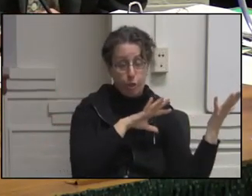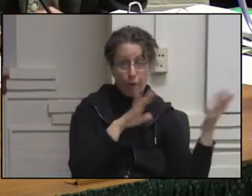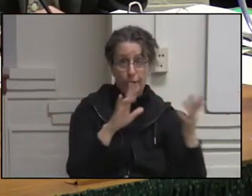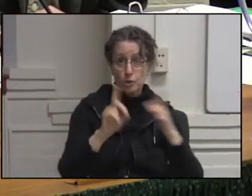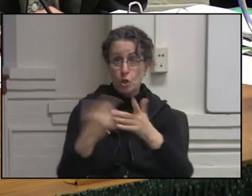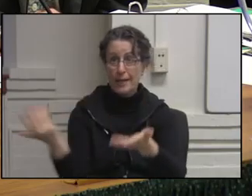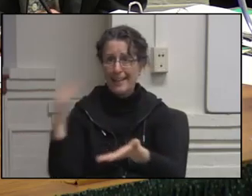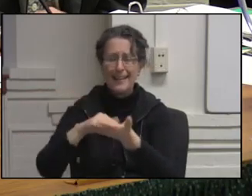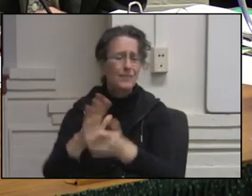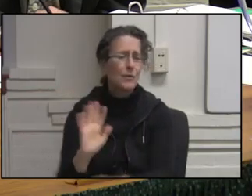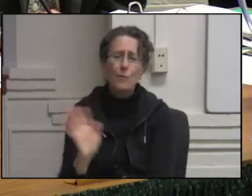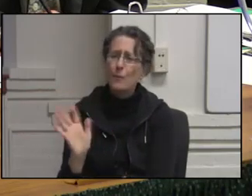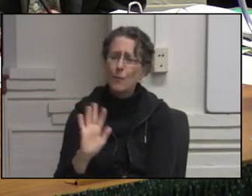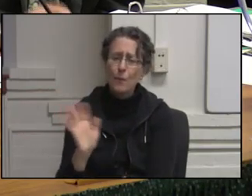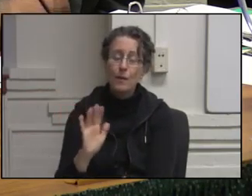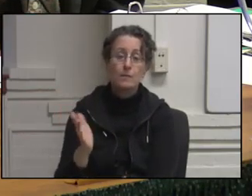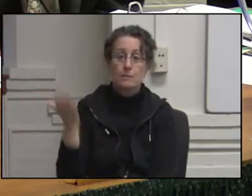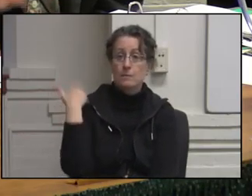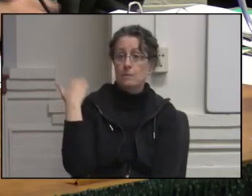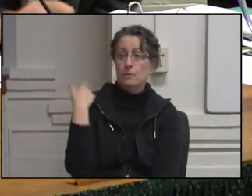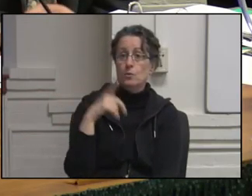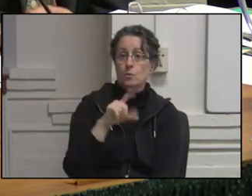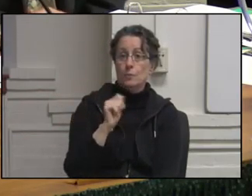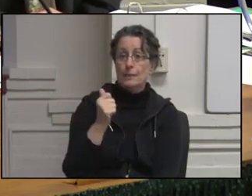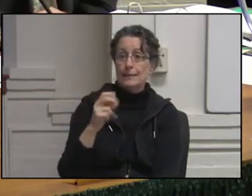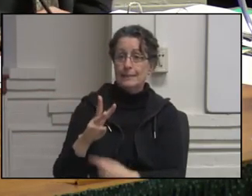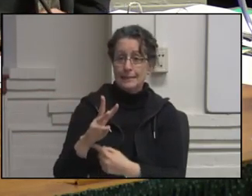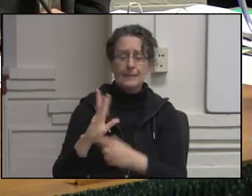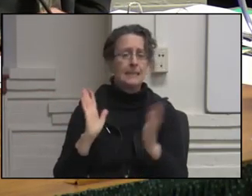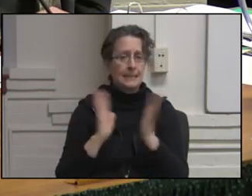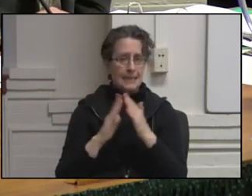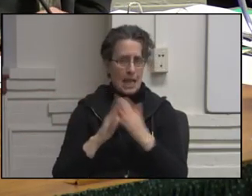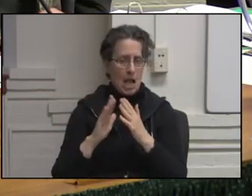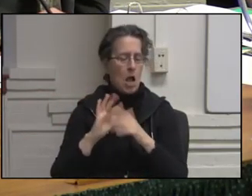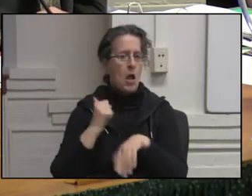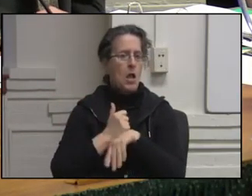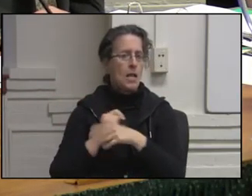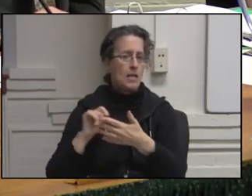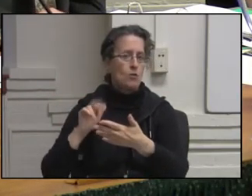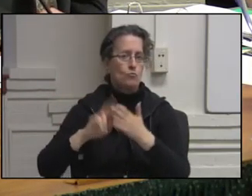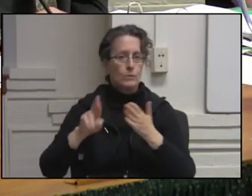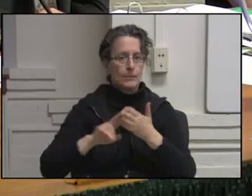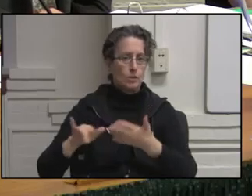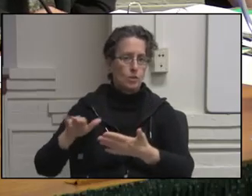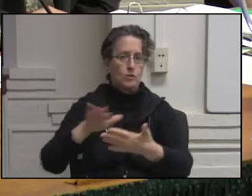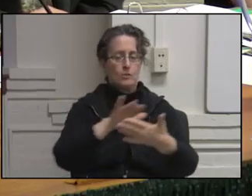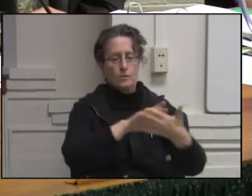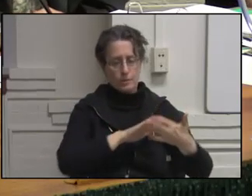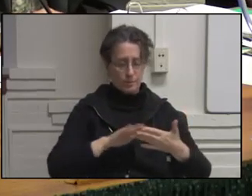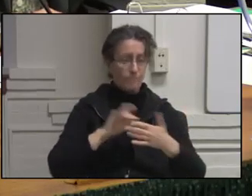we did a study in 2016, and this only encompasses municipal building